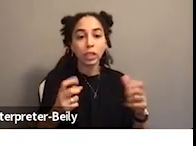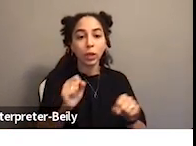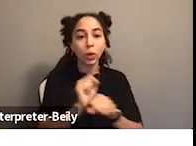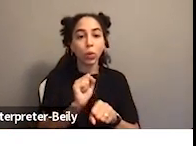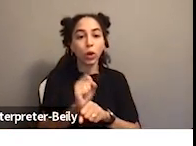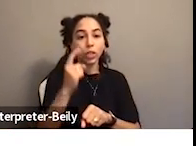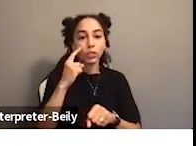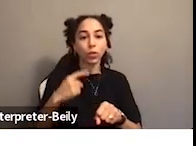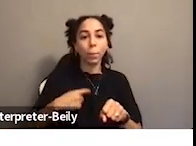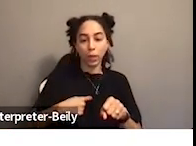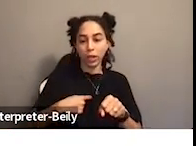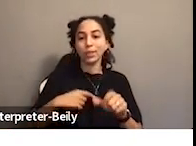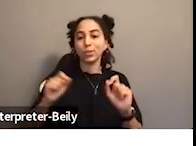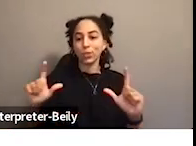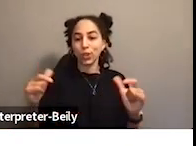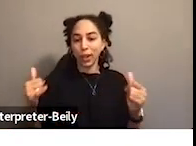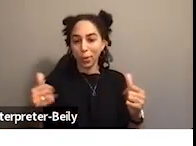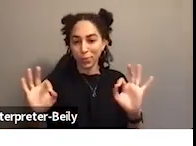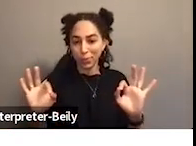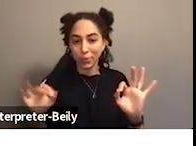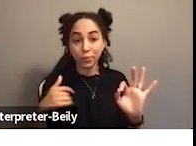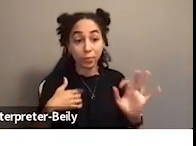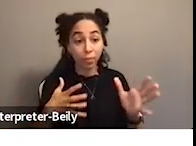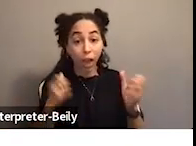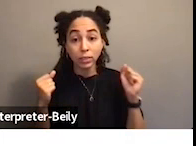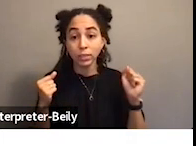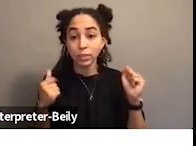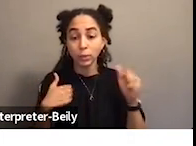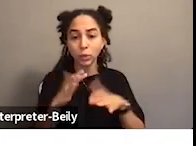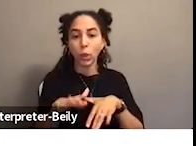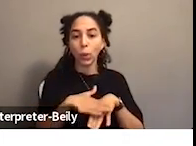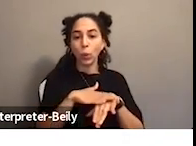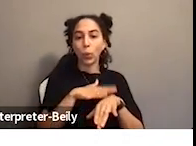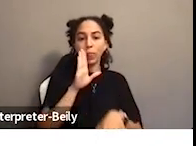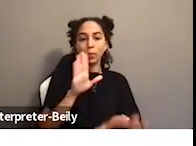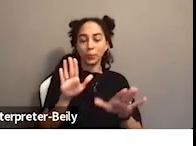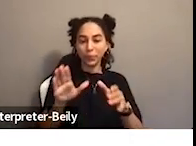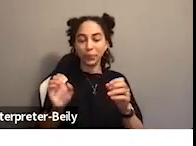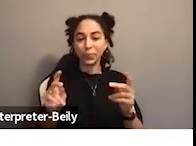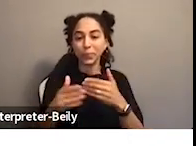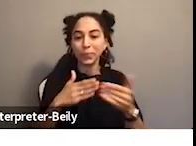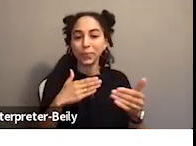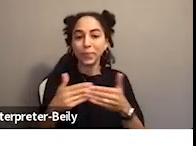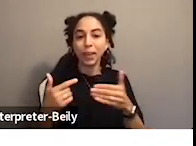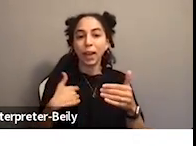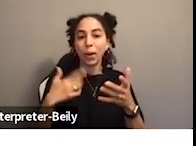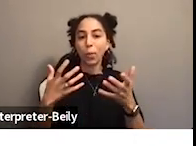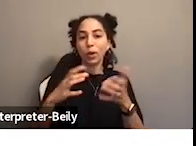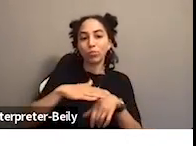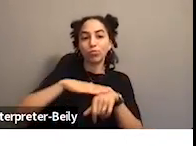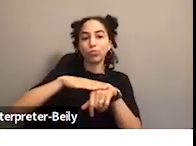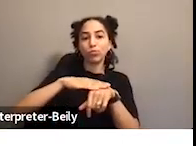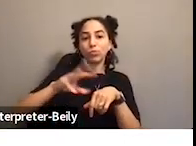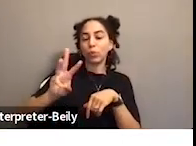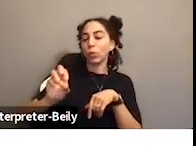screen now. Okay, cool. I'm going too fast. Maybe I'll slow her down a little bit. So anyway, I wanted to talk a little bit about Works